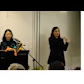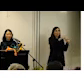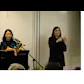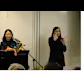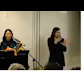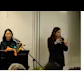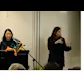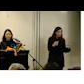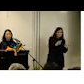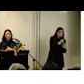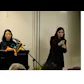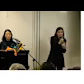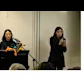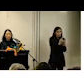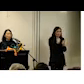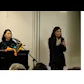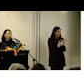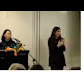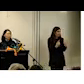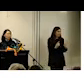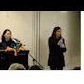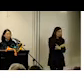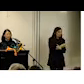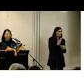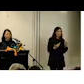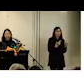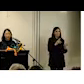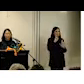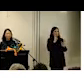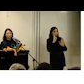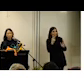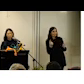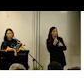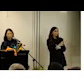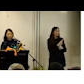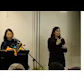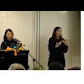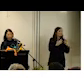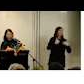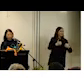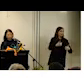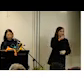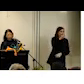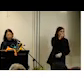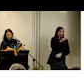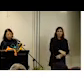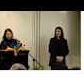we're evaluating this current change compared to normal GABA-A receptors found in healthy individuals.